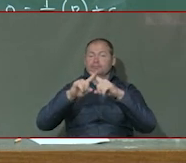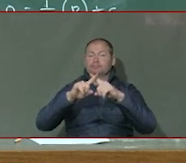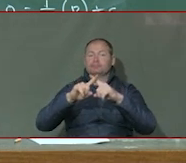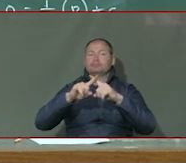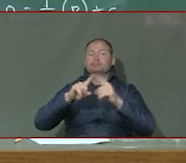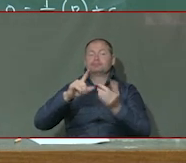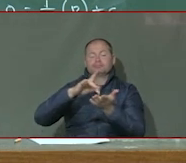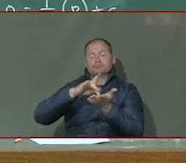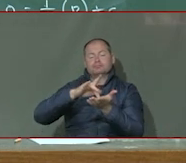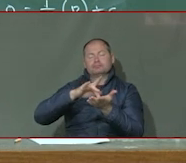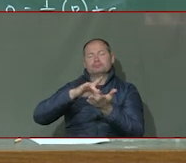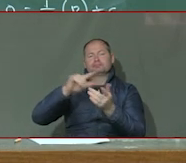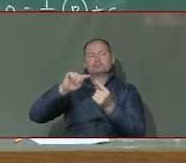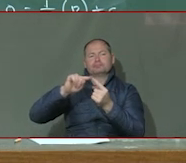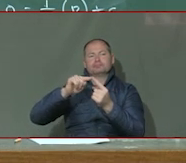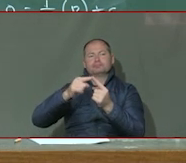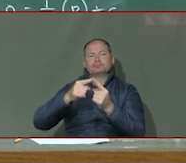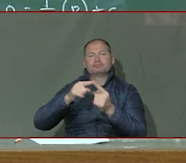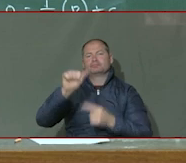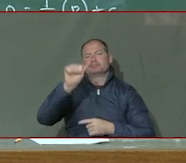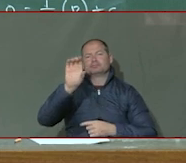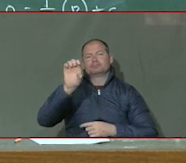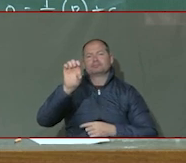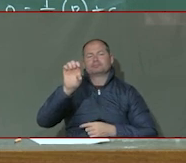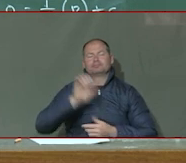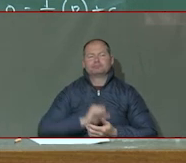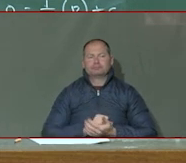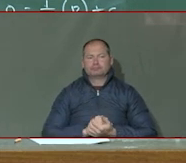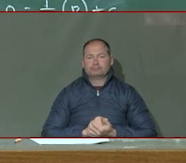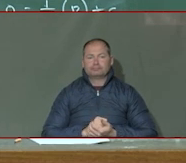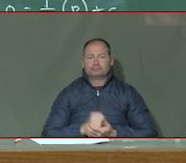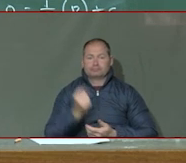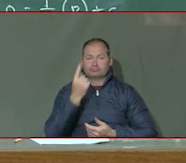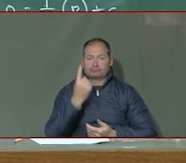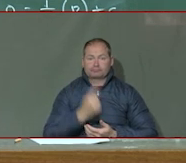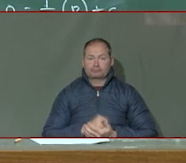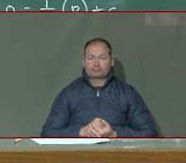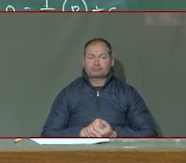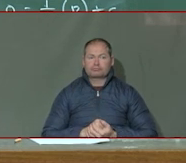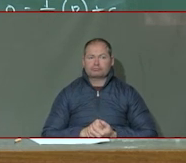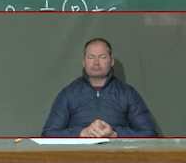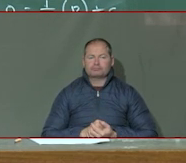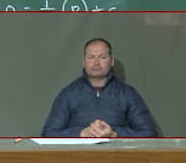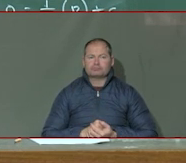of AE, correct? Are you with me?